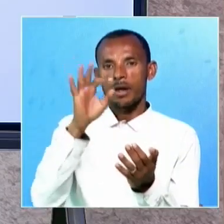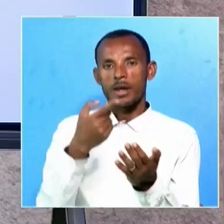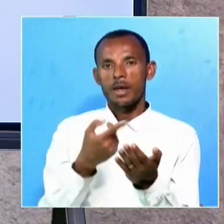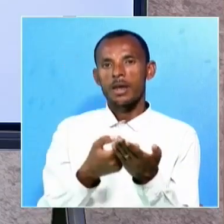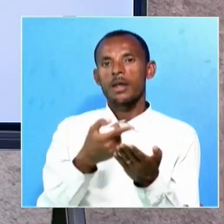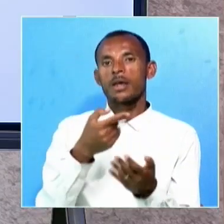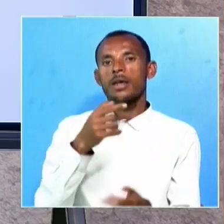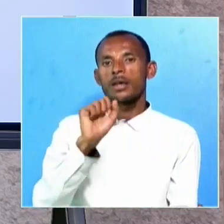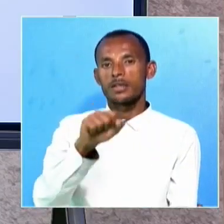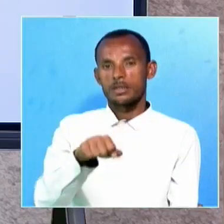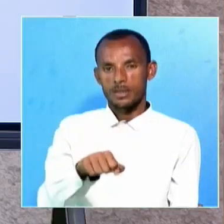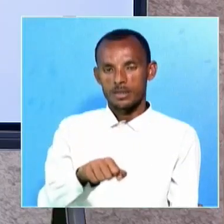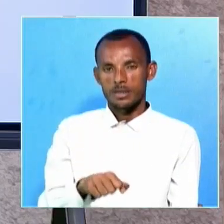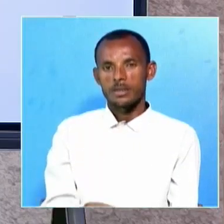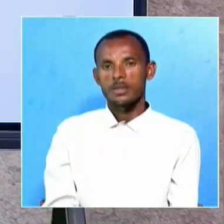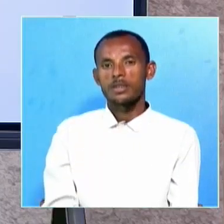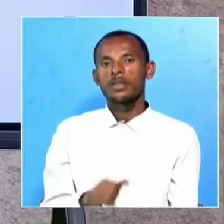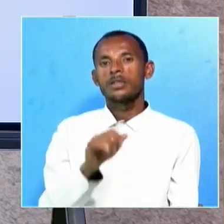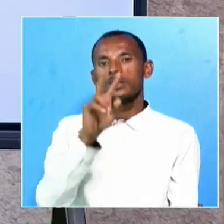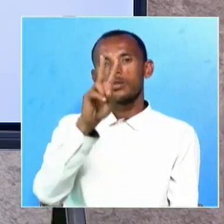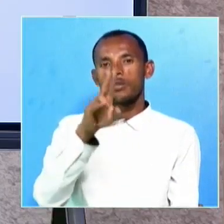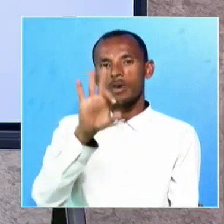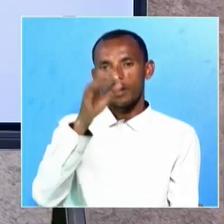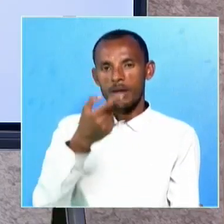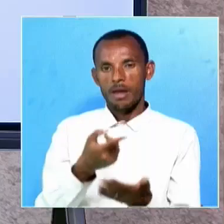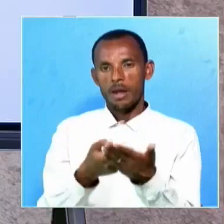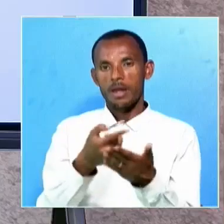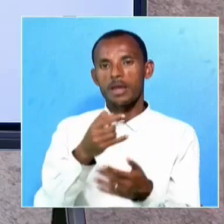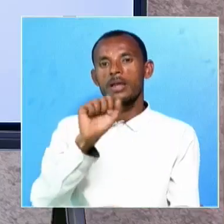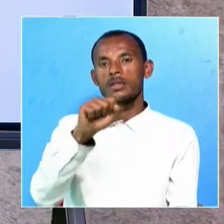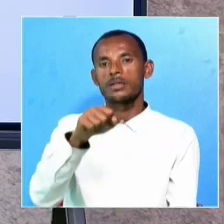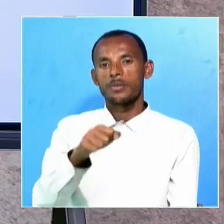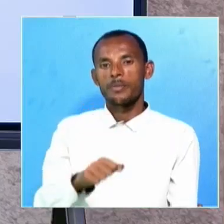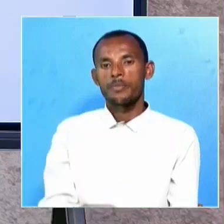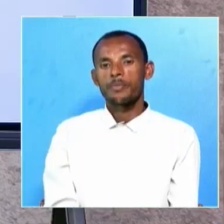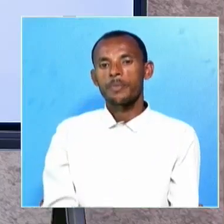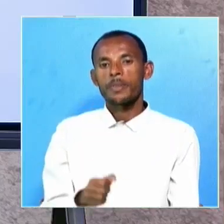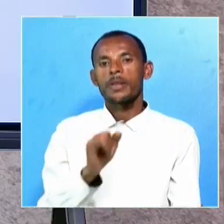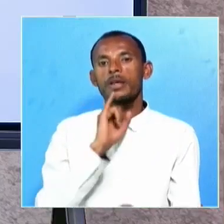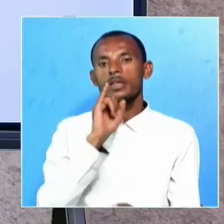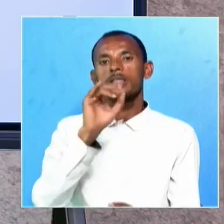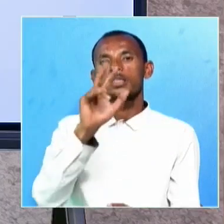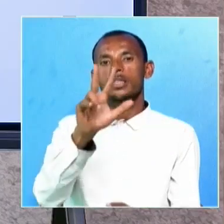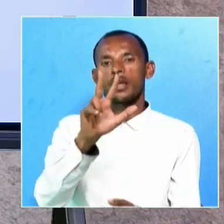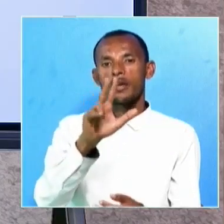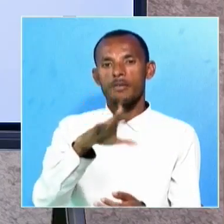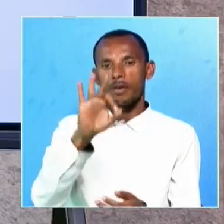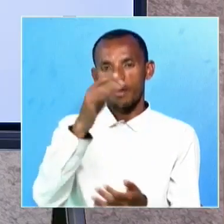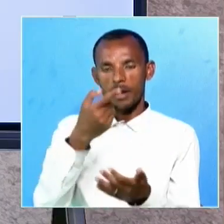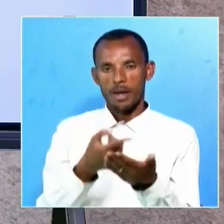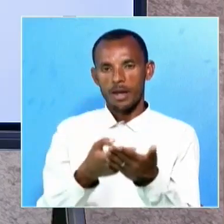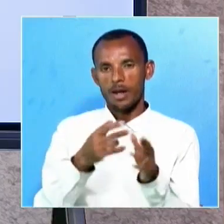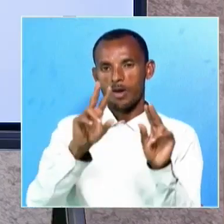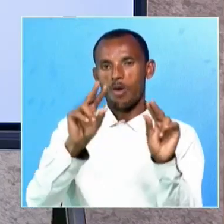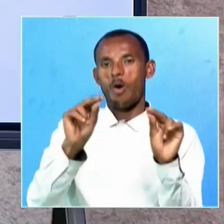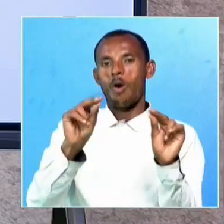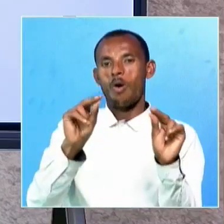Yes. Is 2 found there? Yes. Is 3 found here?